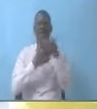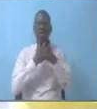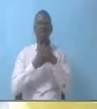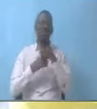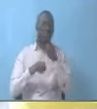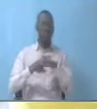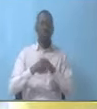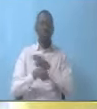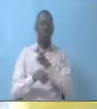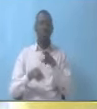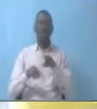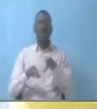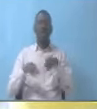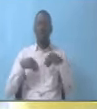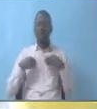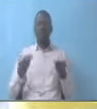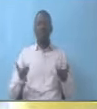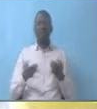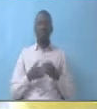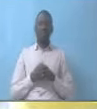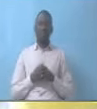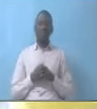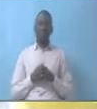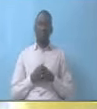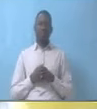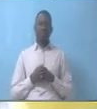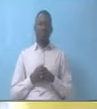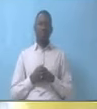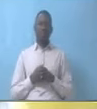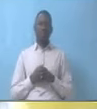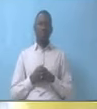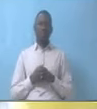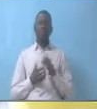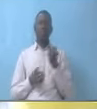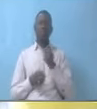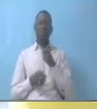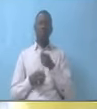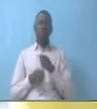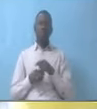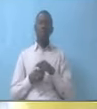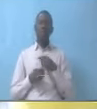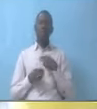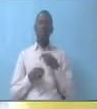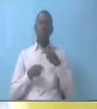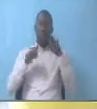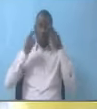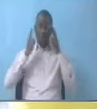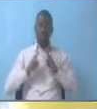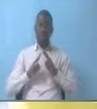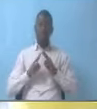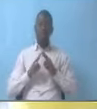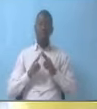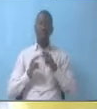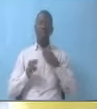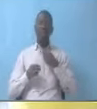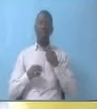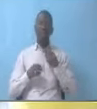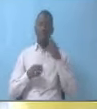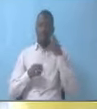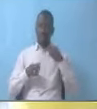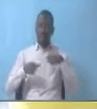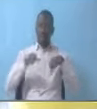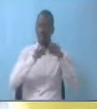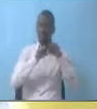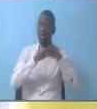jël. Because the conviction of the AFPRC, especially in relation to accountability. Nga xamne nak loi AFPRC bi ñu ko sonal ci